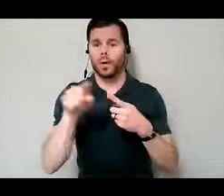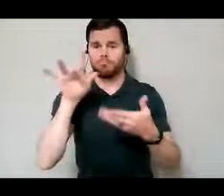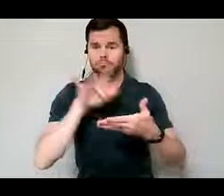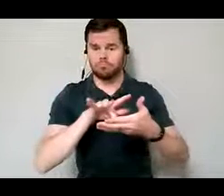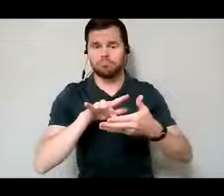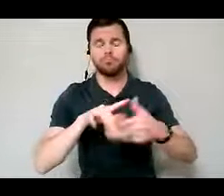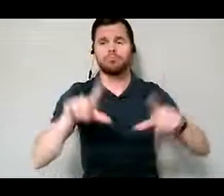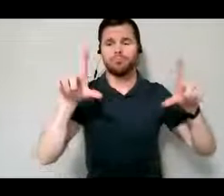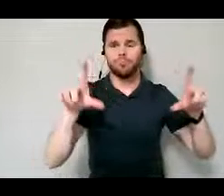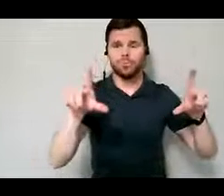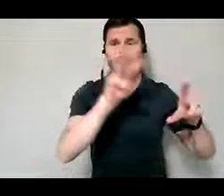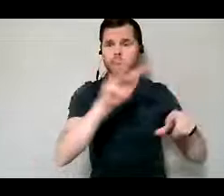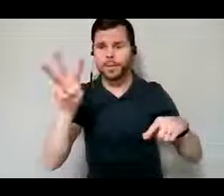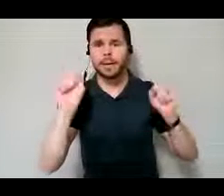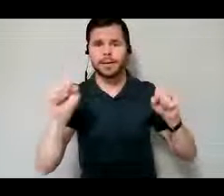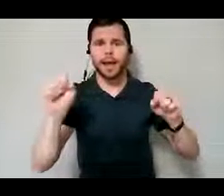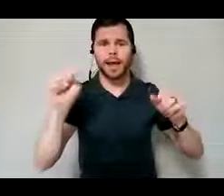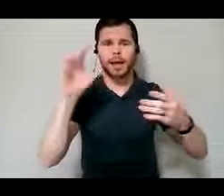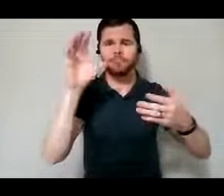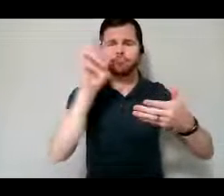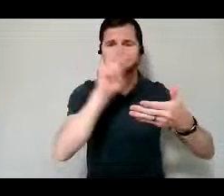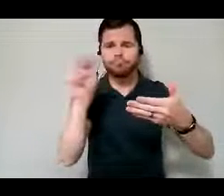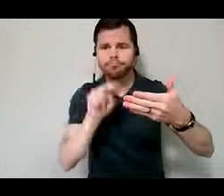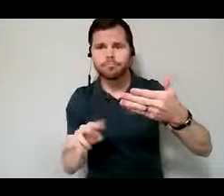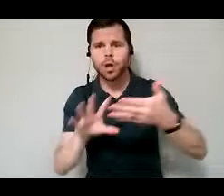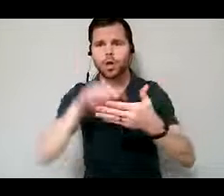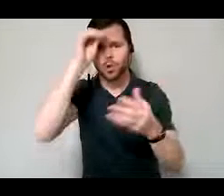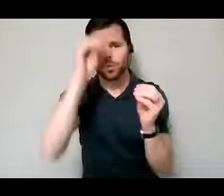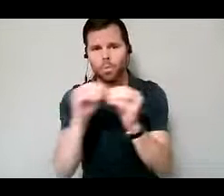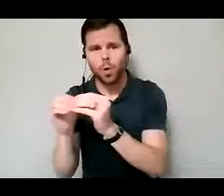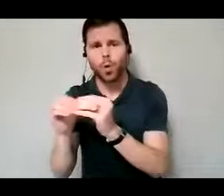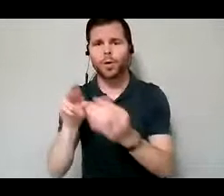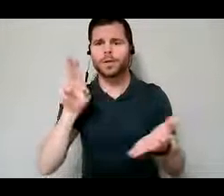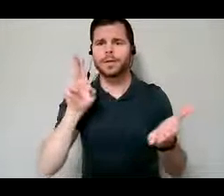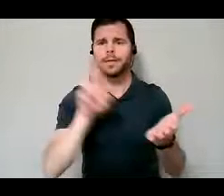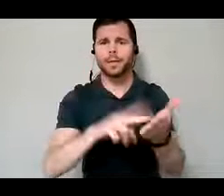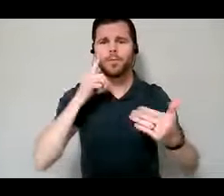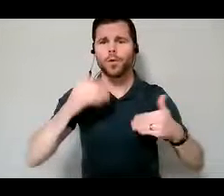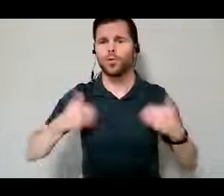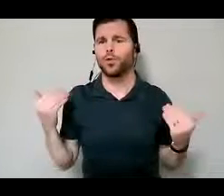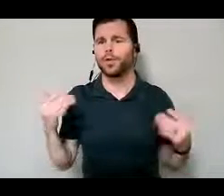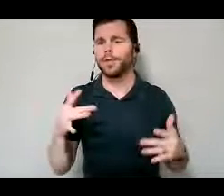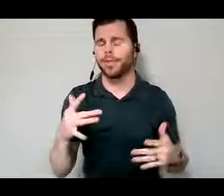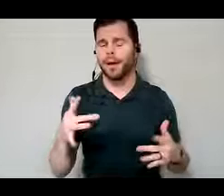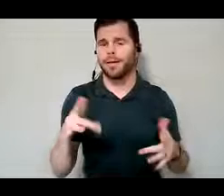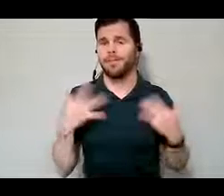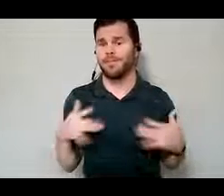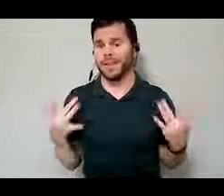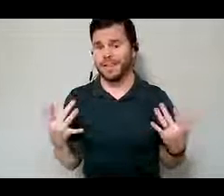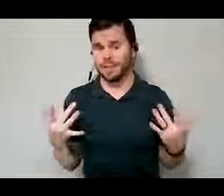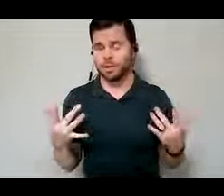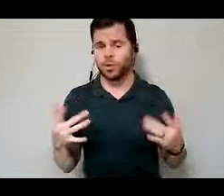it, sign up for the youth event, which will eventually take you here. So this event is done